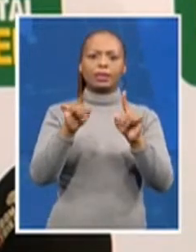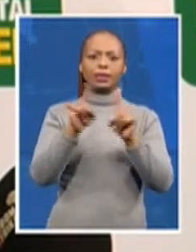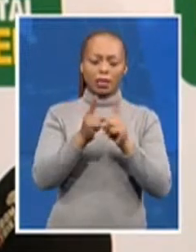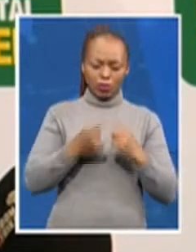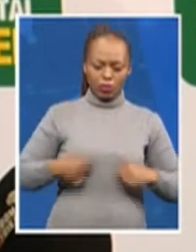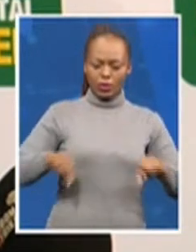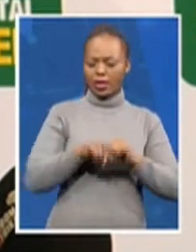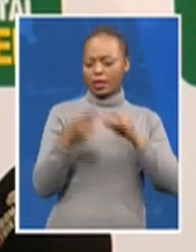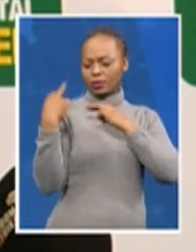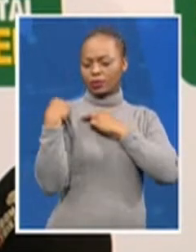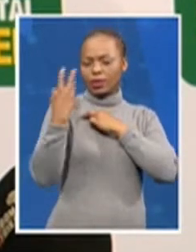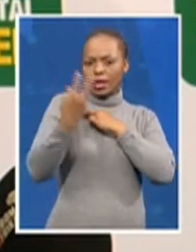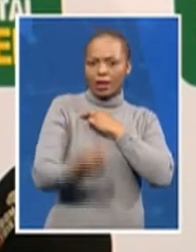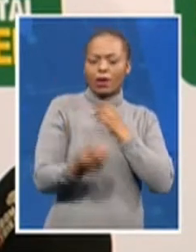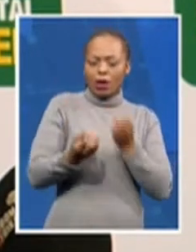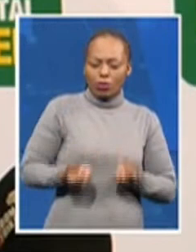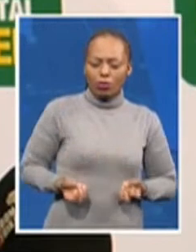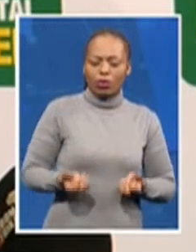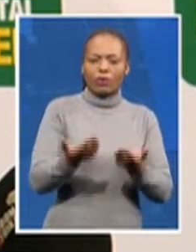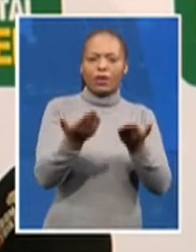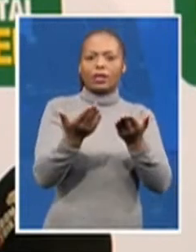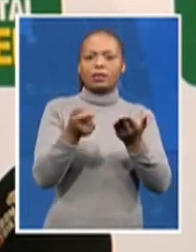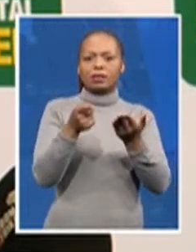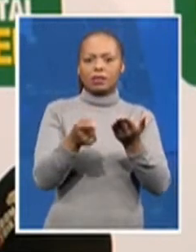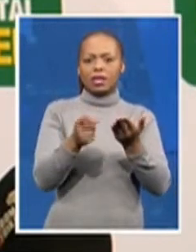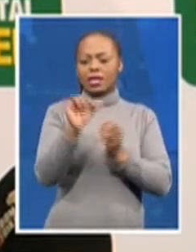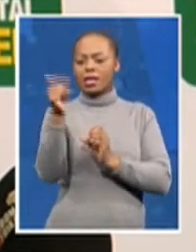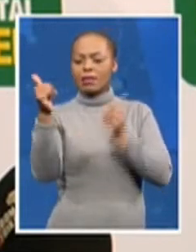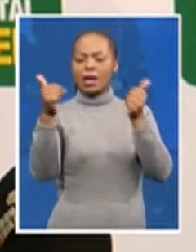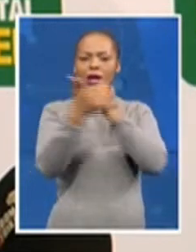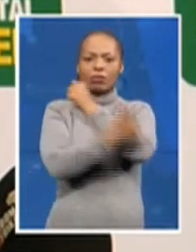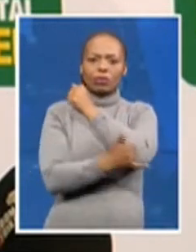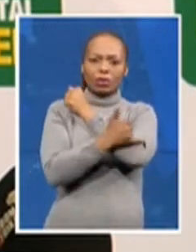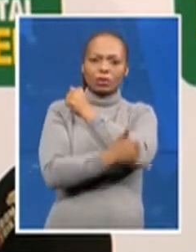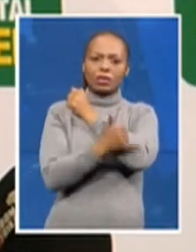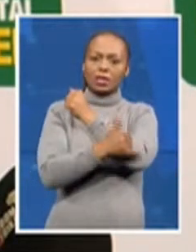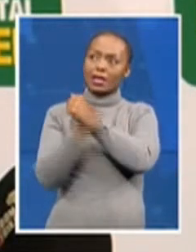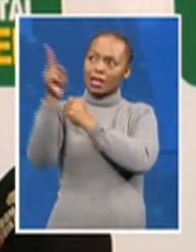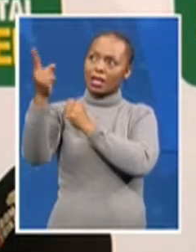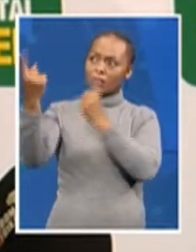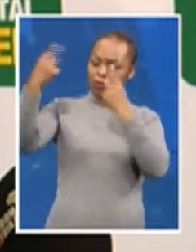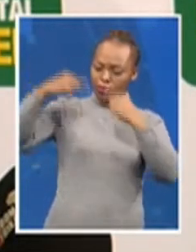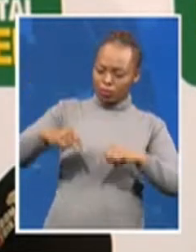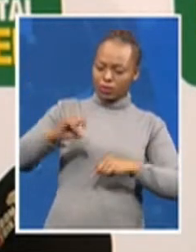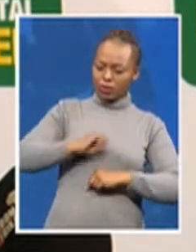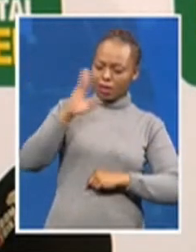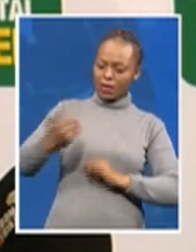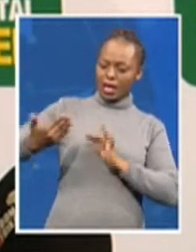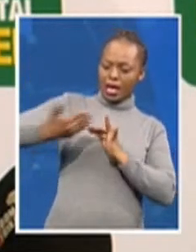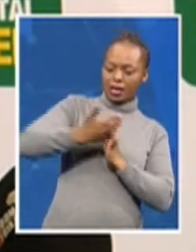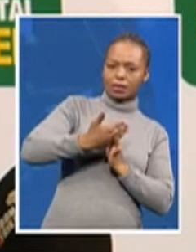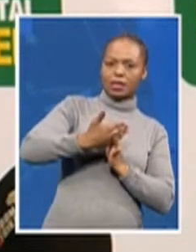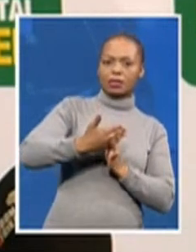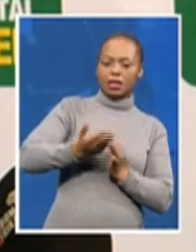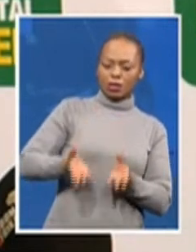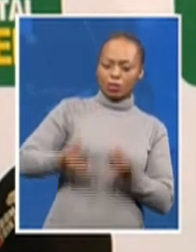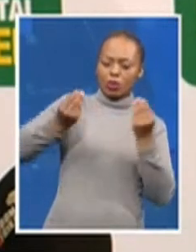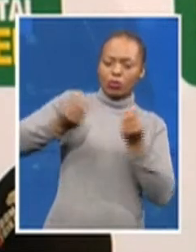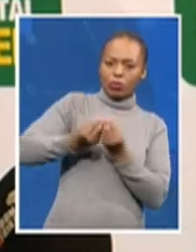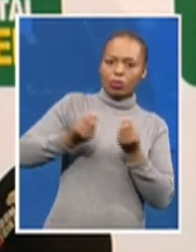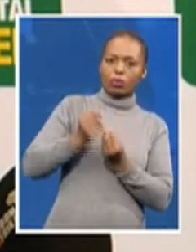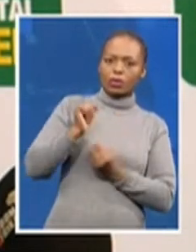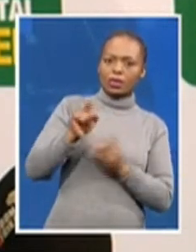landlocked neighboring countries access to their goods to the sea and to facilitate their trade with the rest of